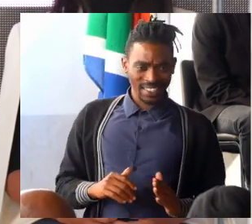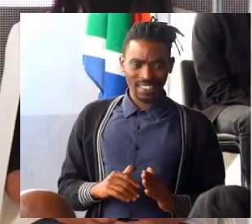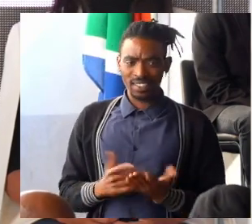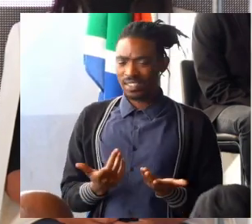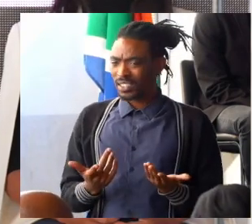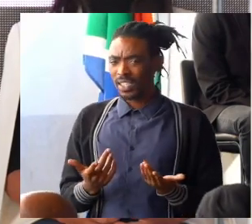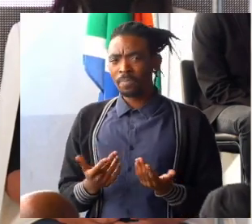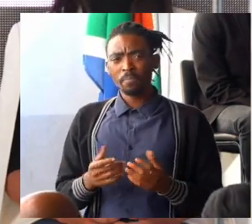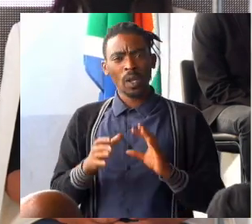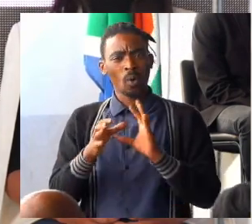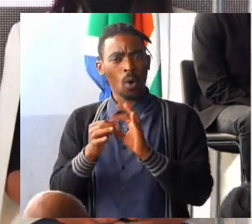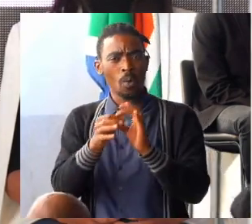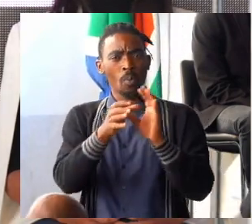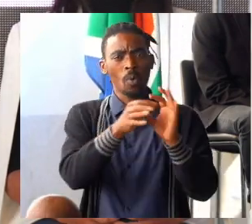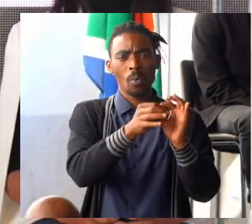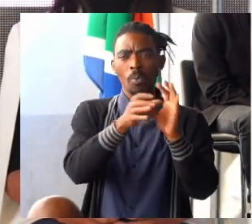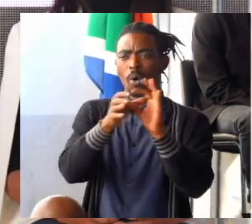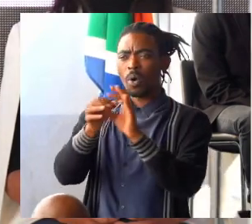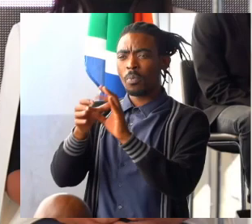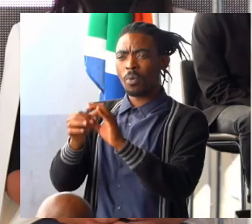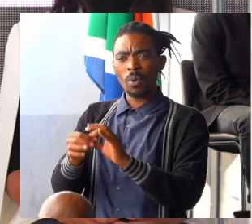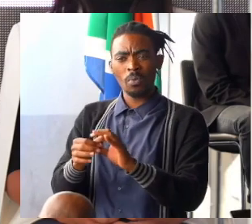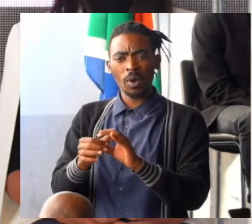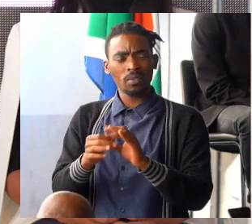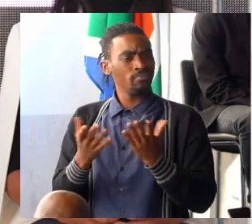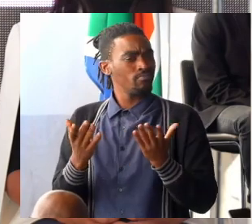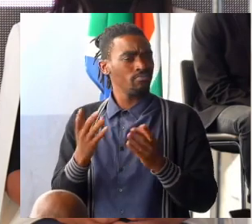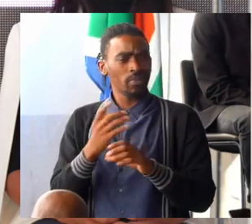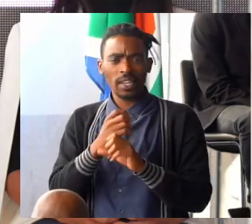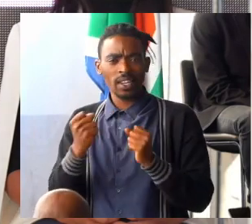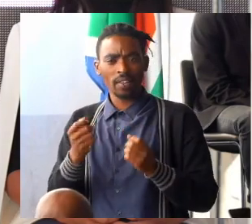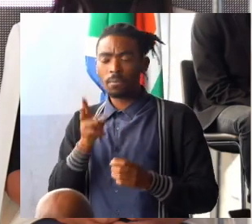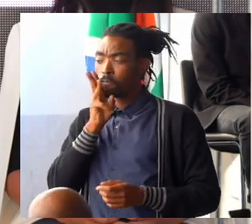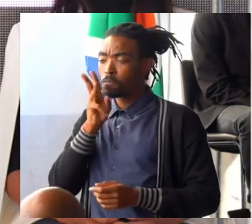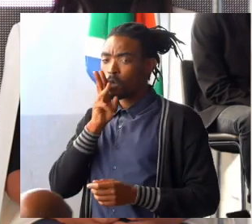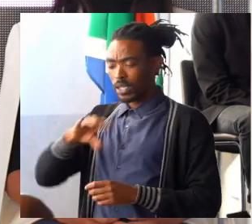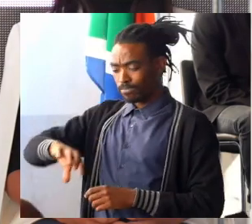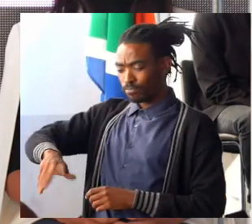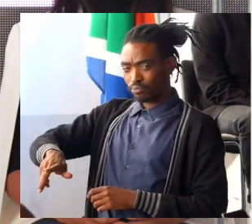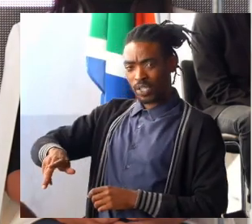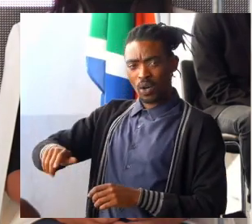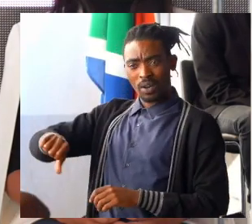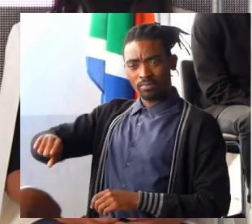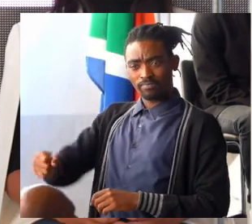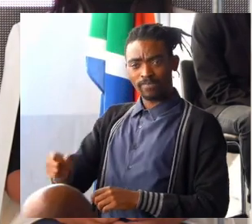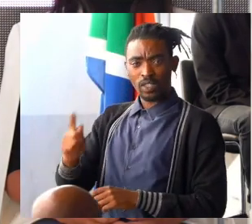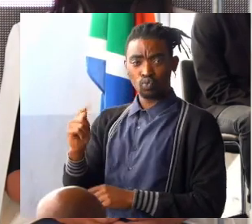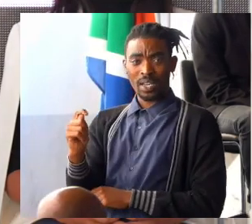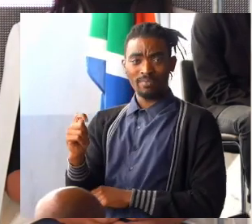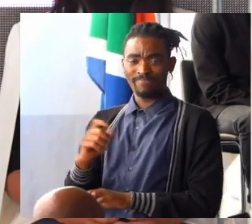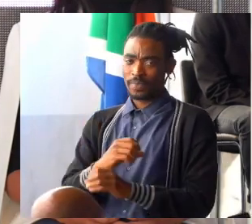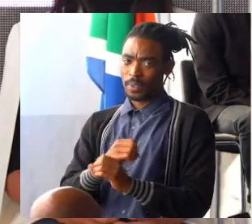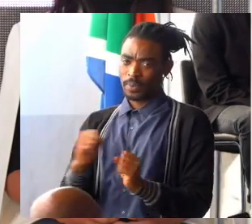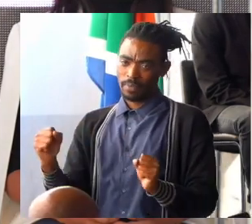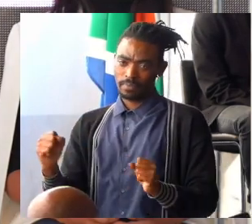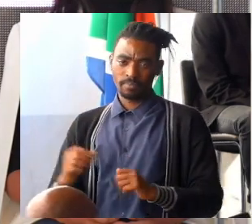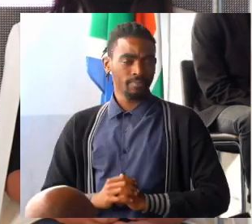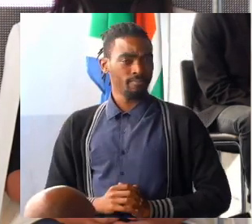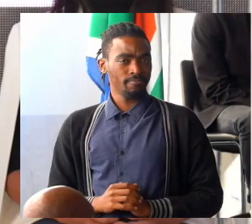are homes and communities that have never had pipe water or a flush toilet, ever.